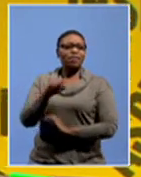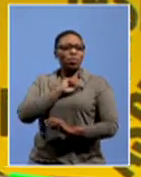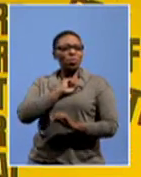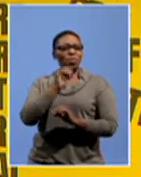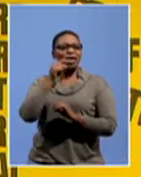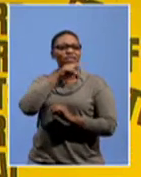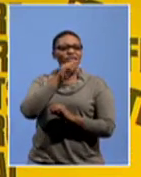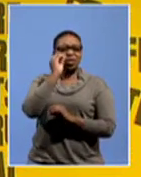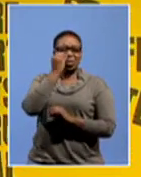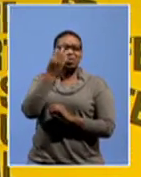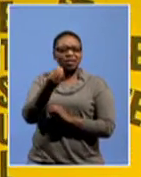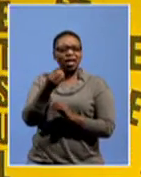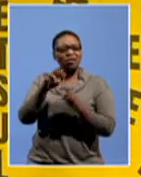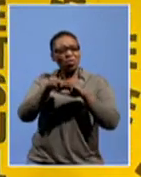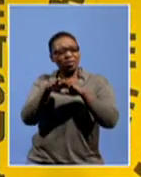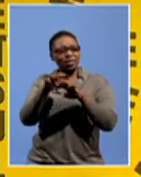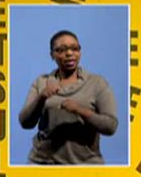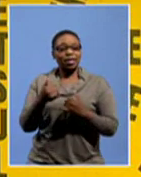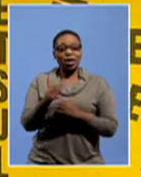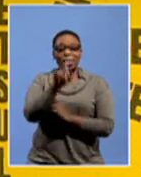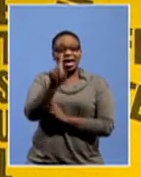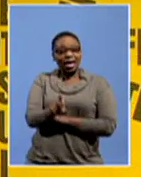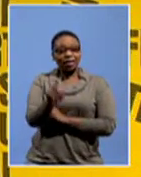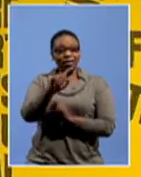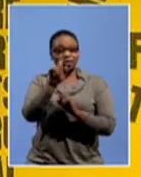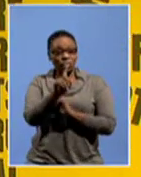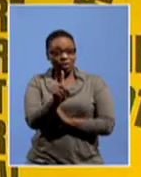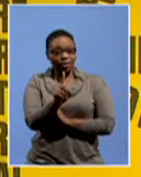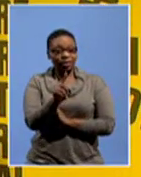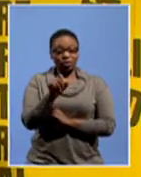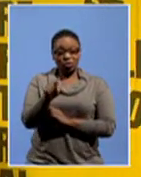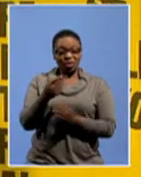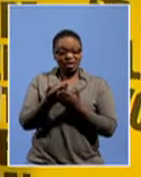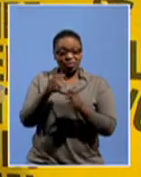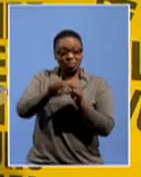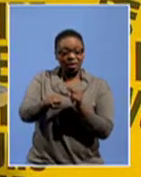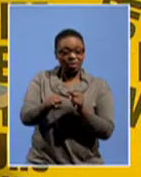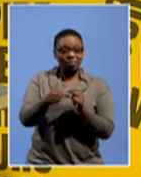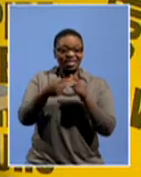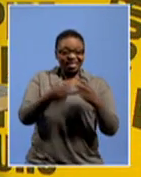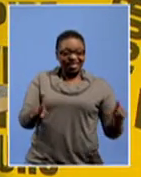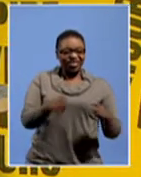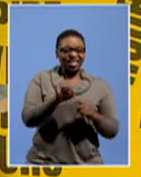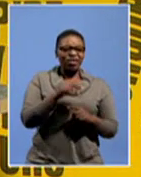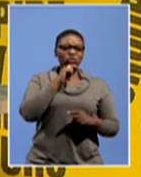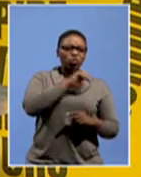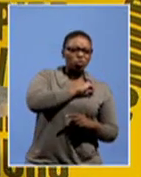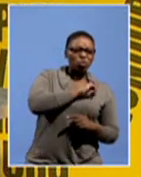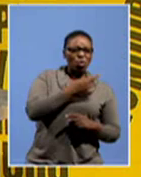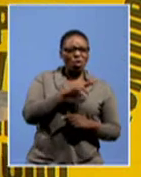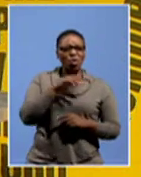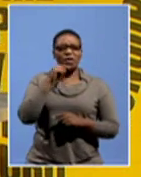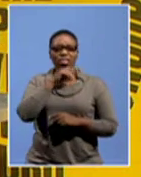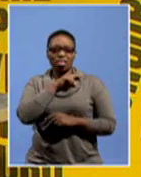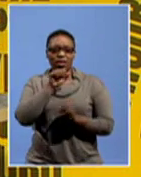websites. And that's why we're asking our poll question tonight. In the era of fake news, are you able to tell the difference between fact and fiction? You can choose from